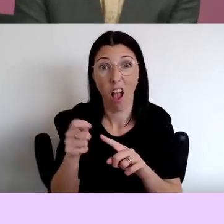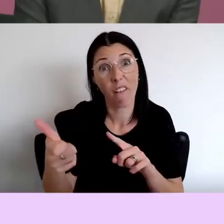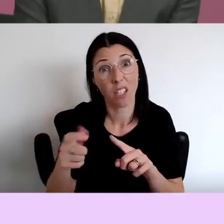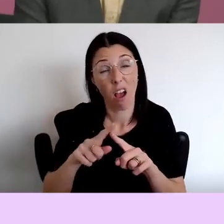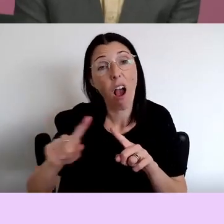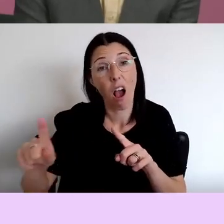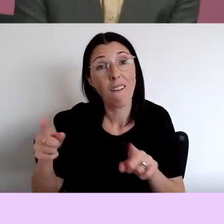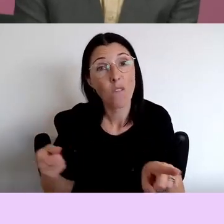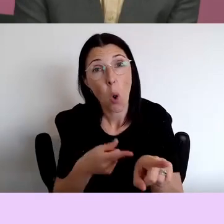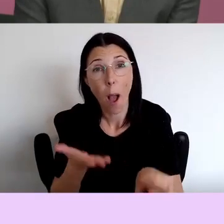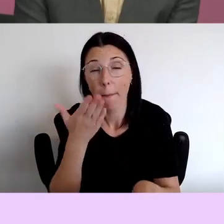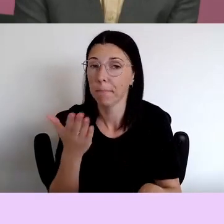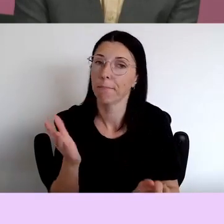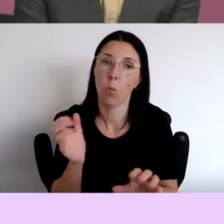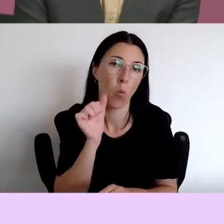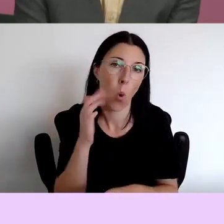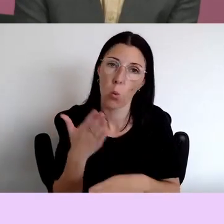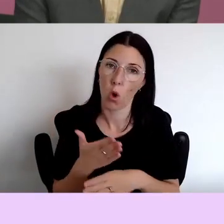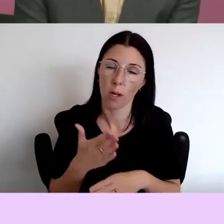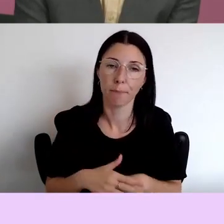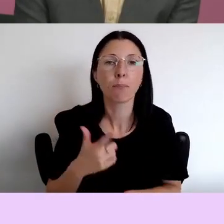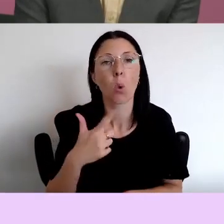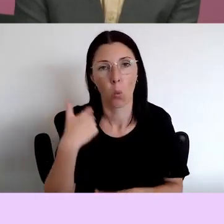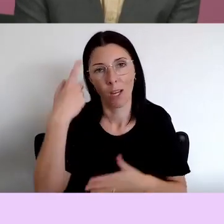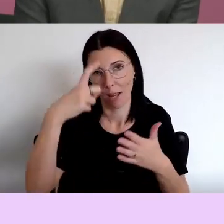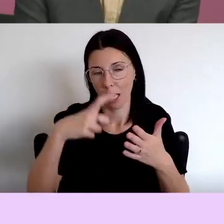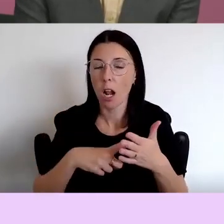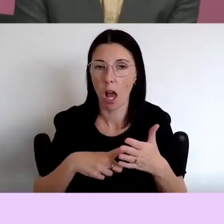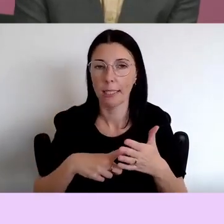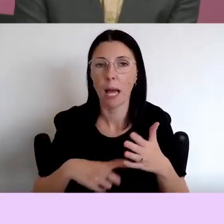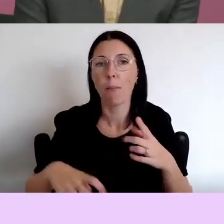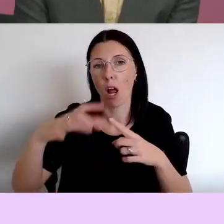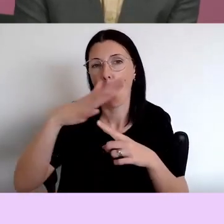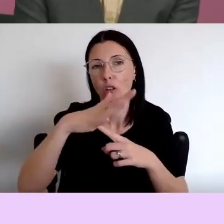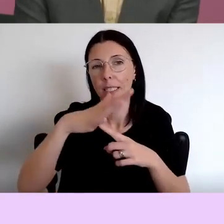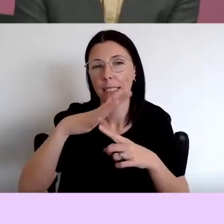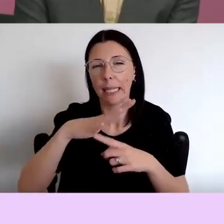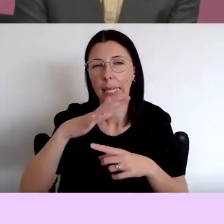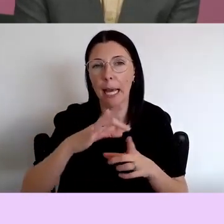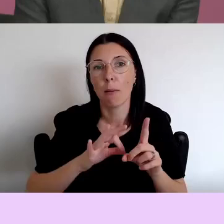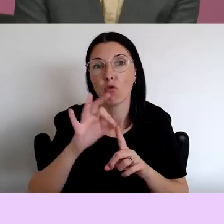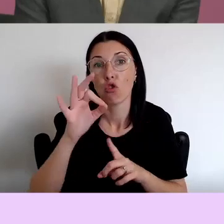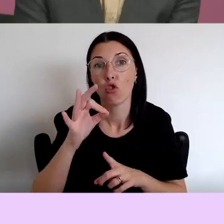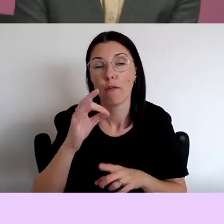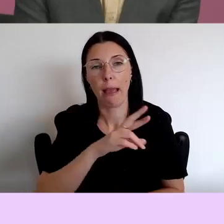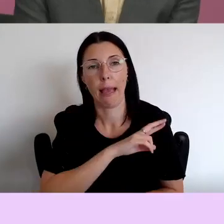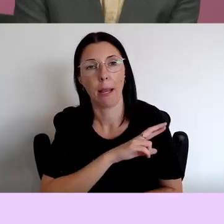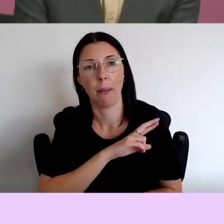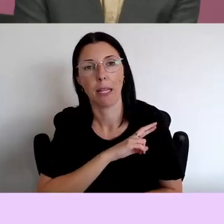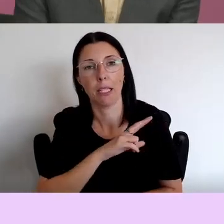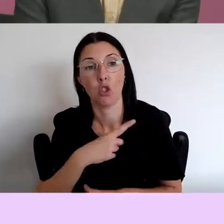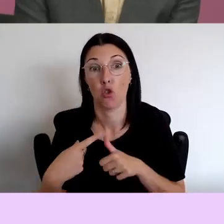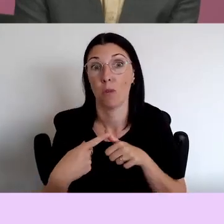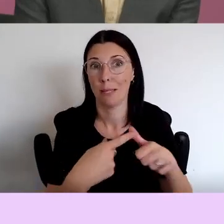Recognising this, our team made it a priority to focus on improving accountability and responsiveness to disclosures, to shift